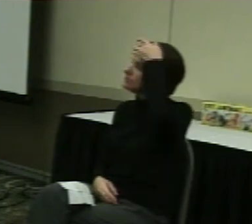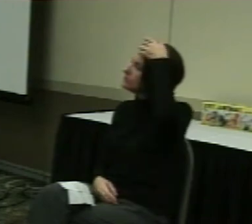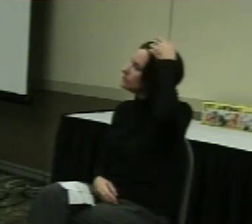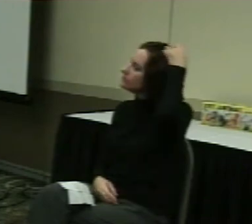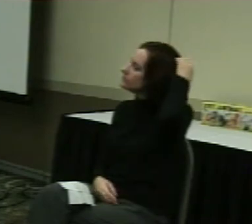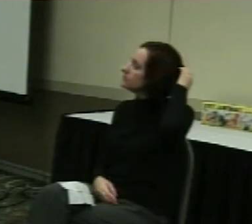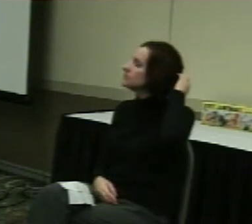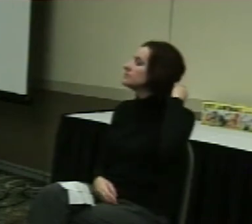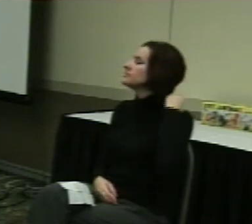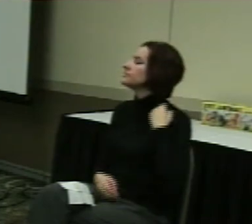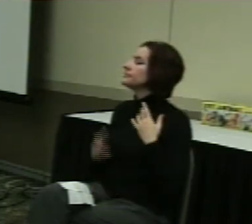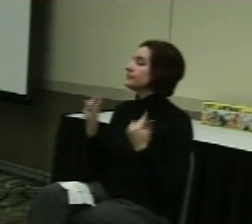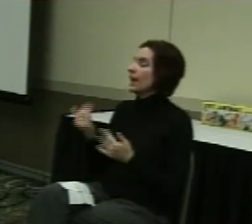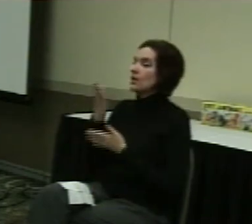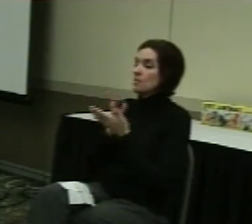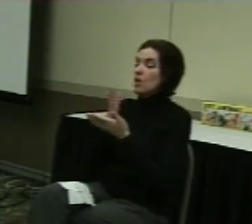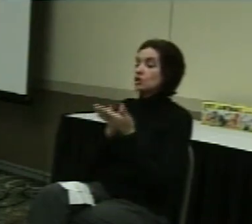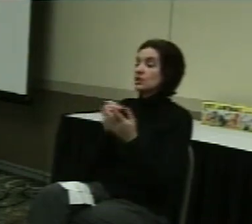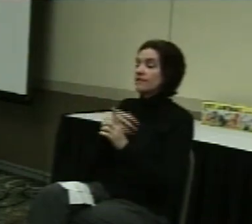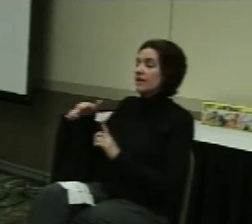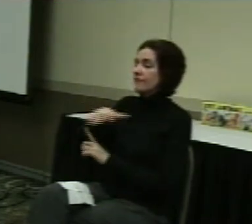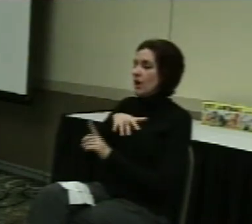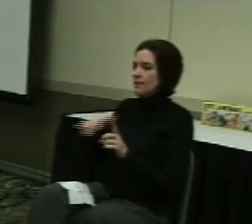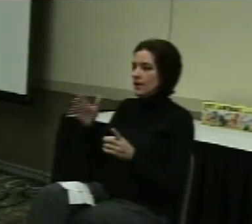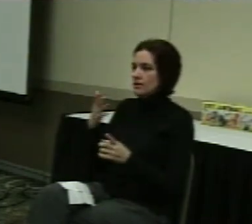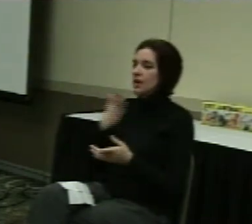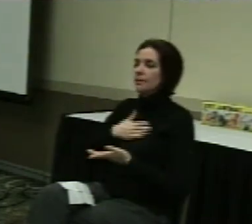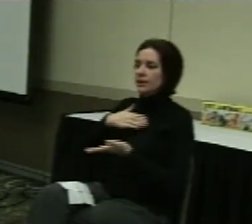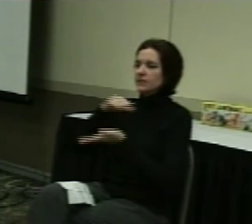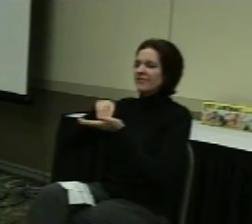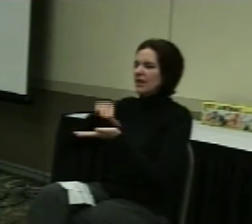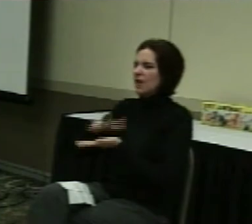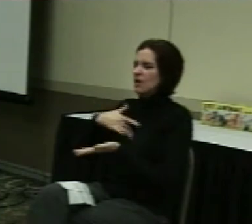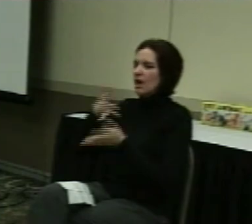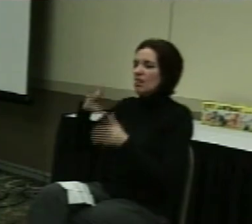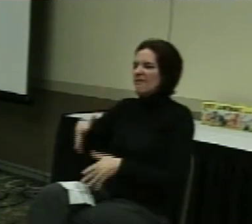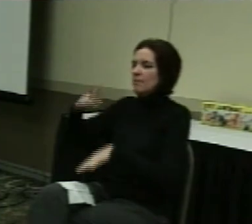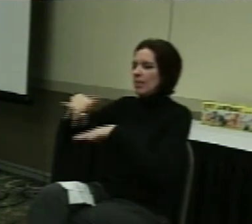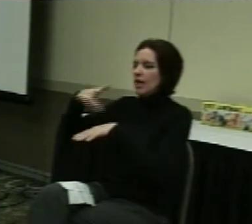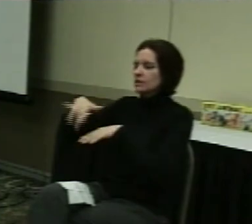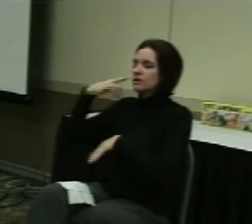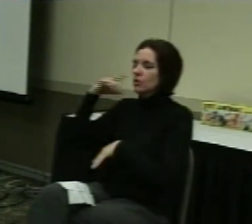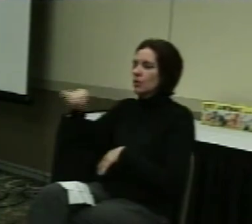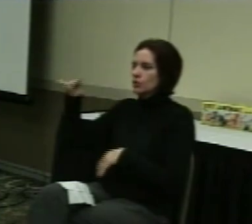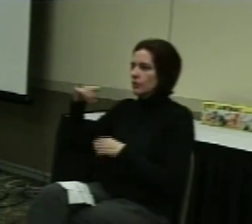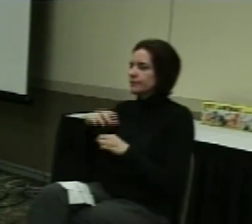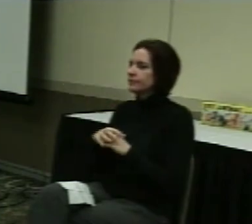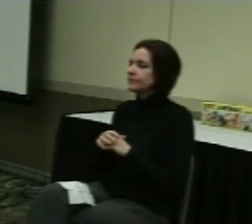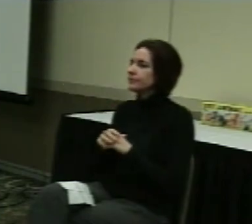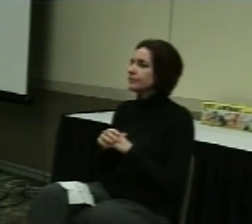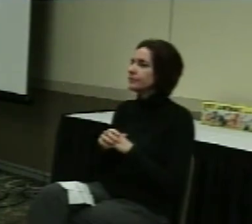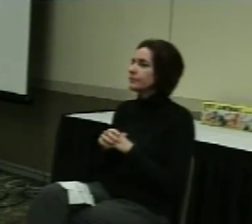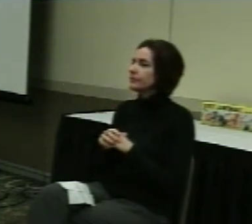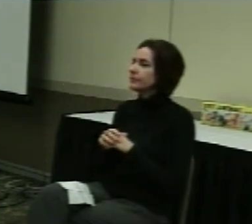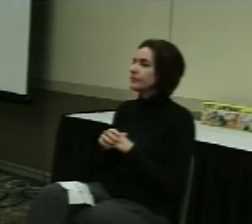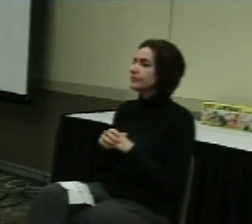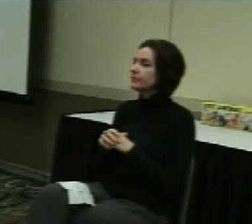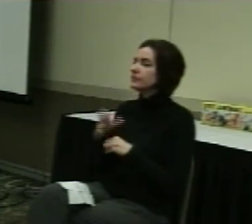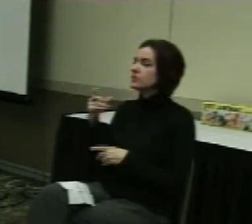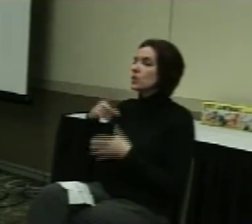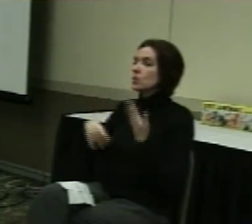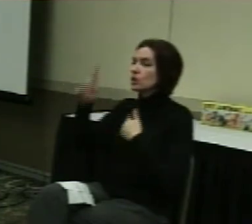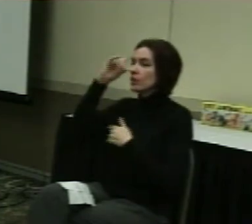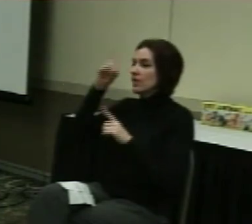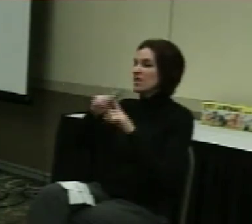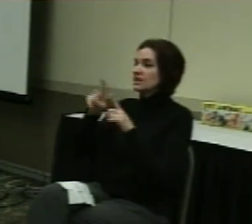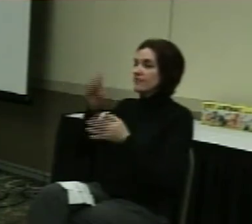Aspects of the environment. Fill out these, please. I have left little blanks for you. So what do you think those different